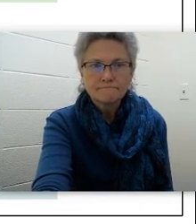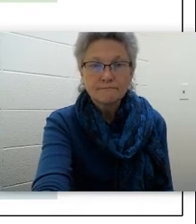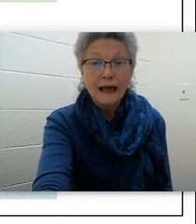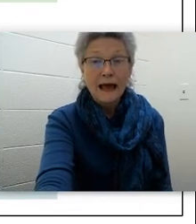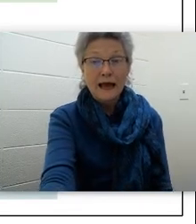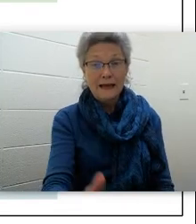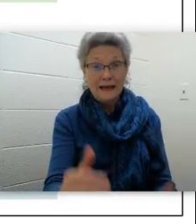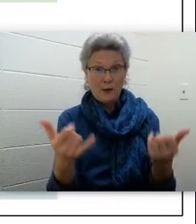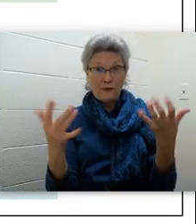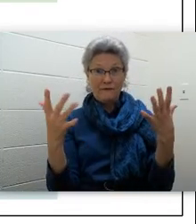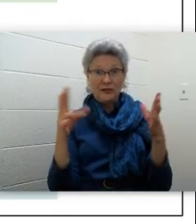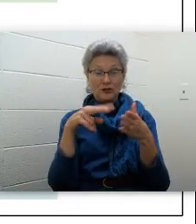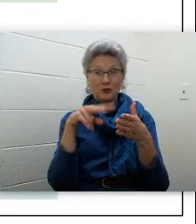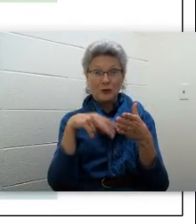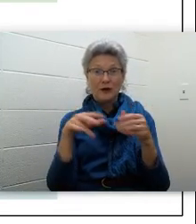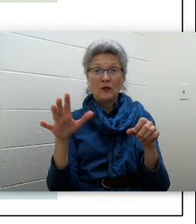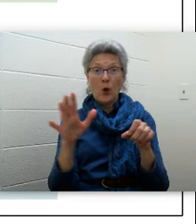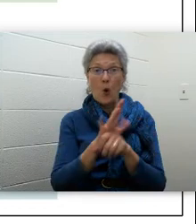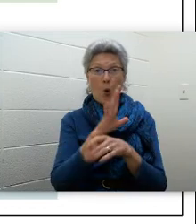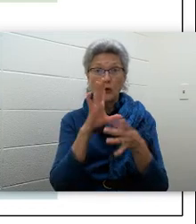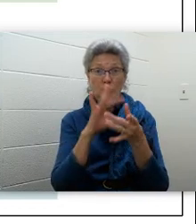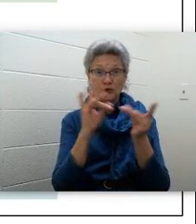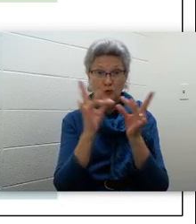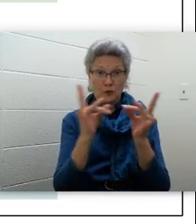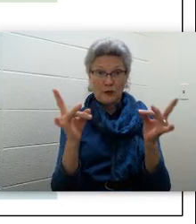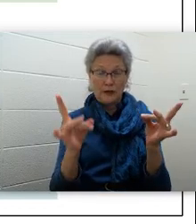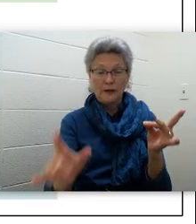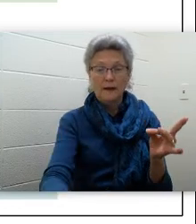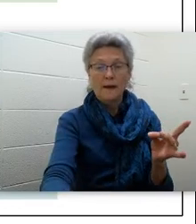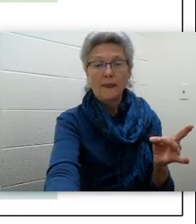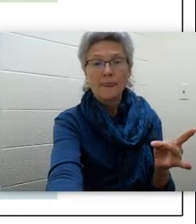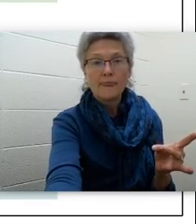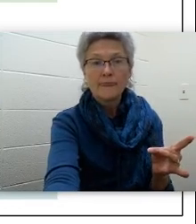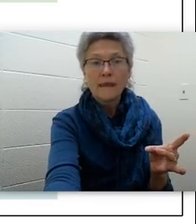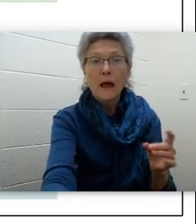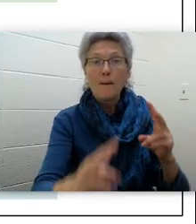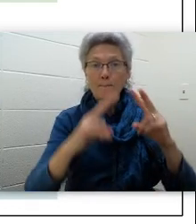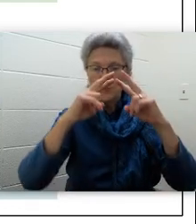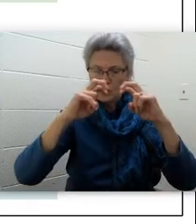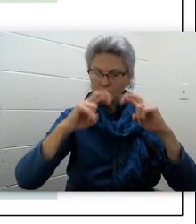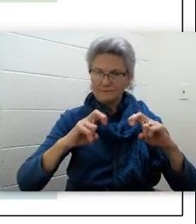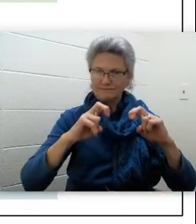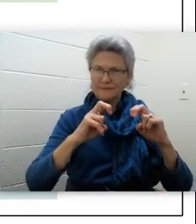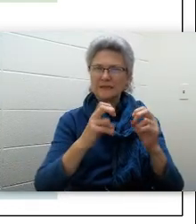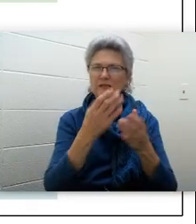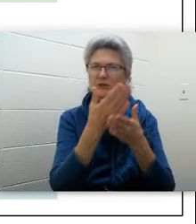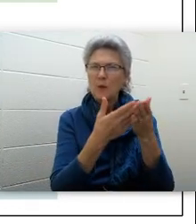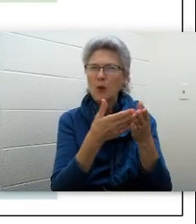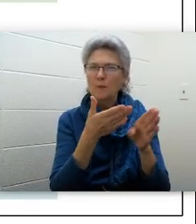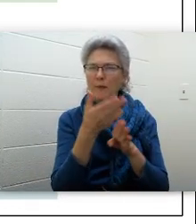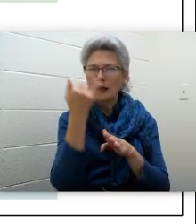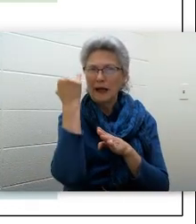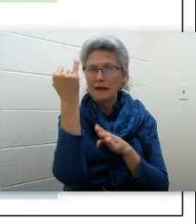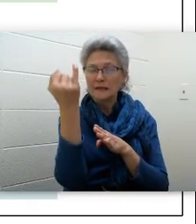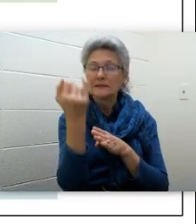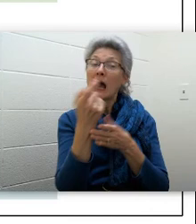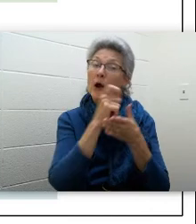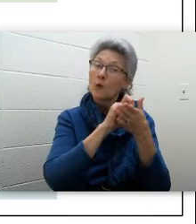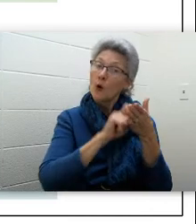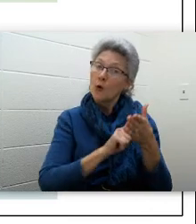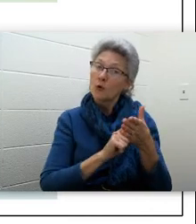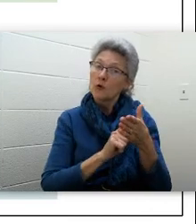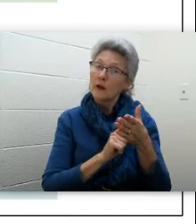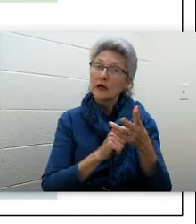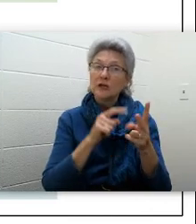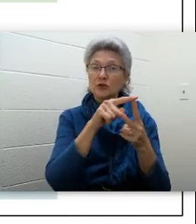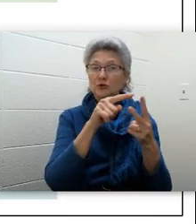Now that we finished reading the entire text, broken them down into smaller main ideas, I wrote down